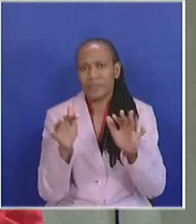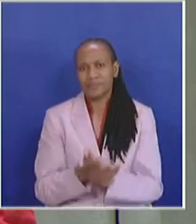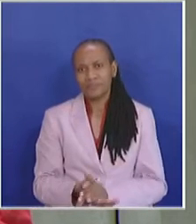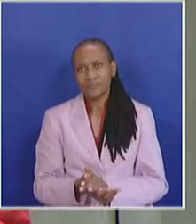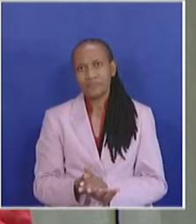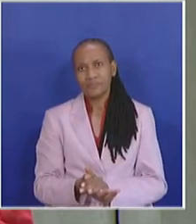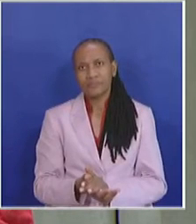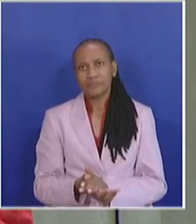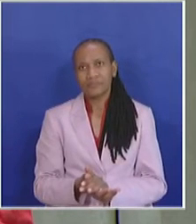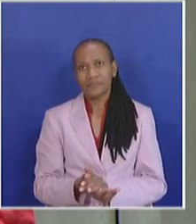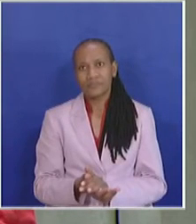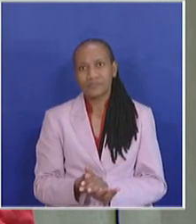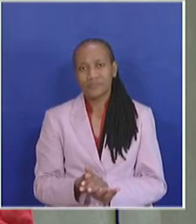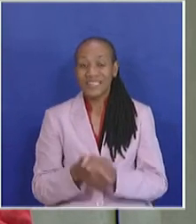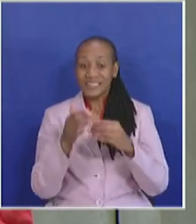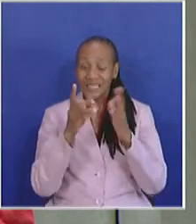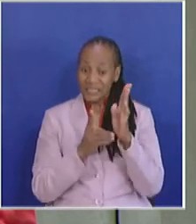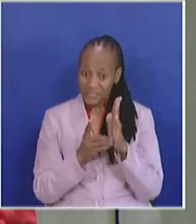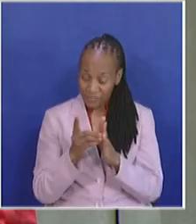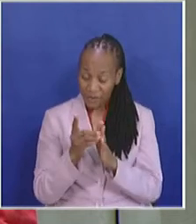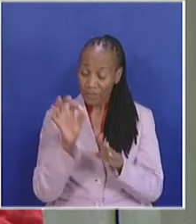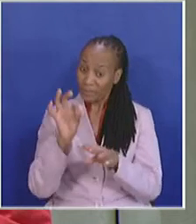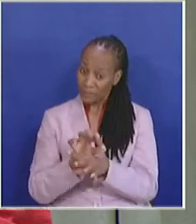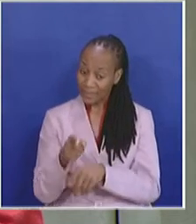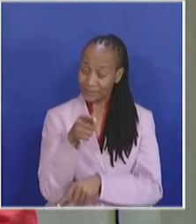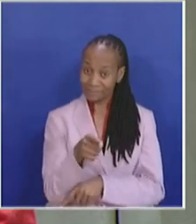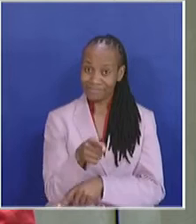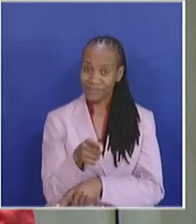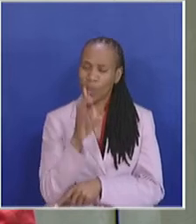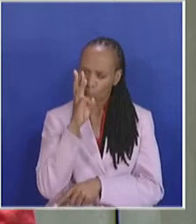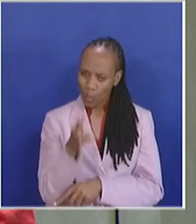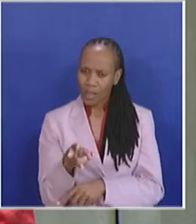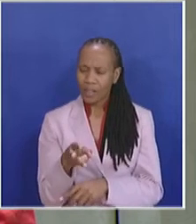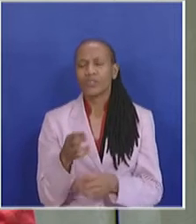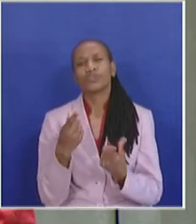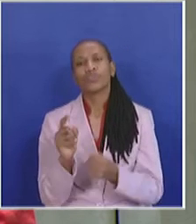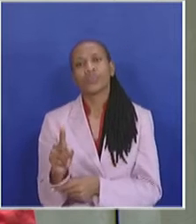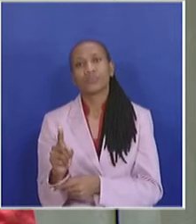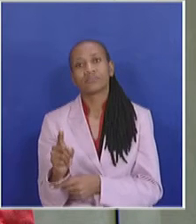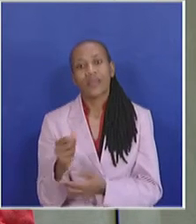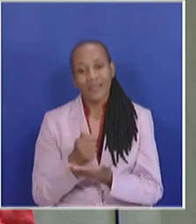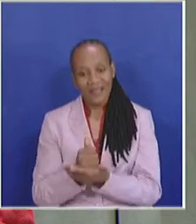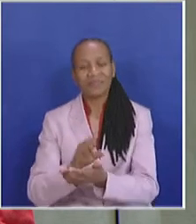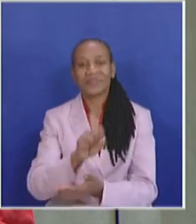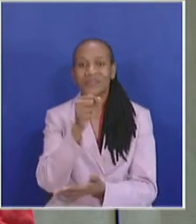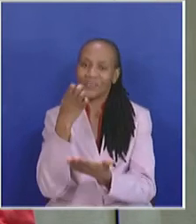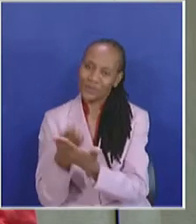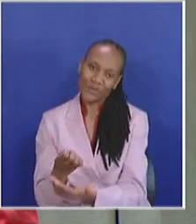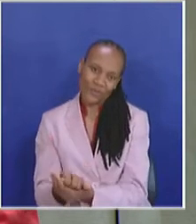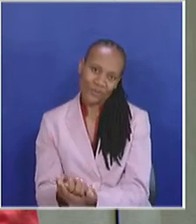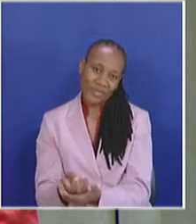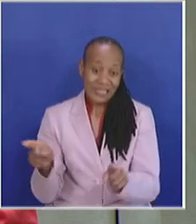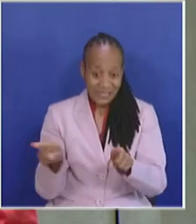and development in infrastructure will have economic spin-offs for this country, as it will create